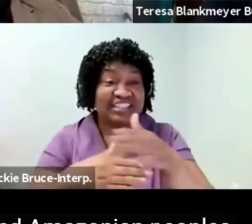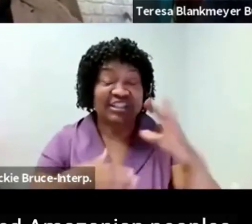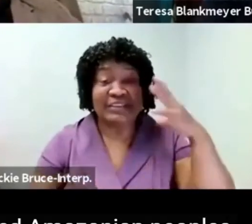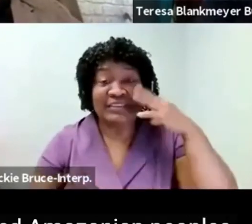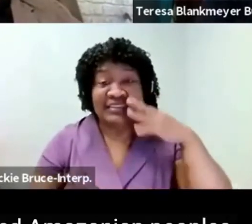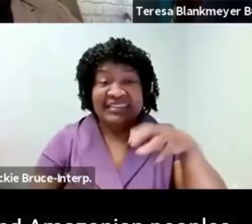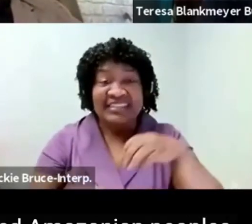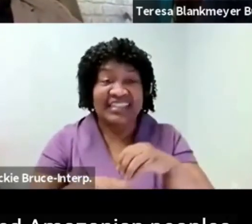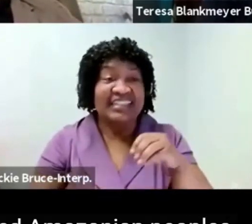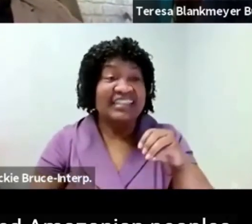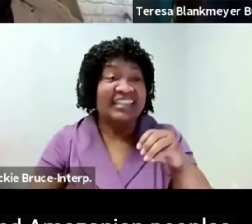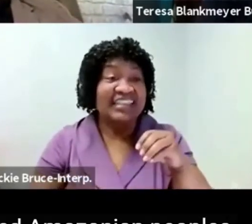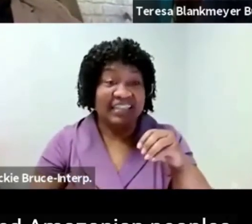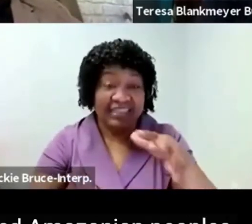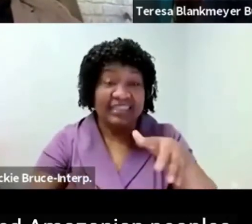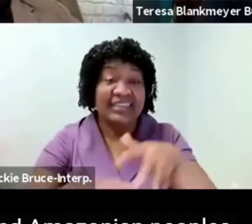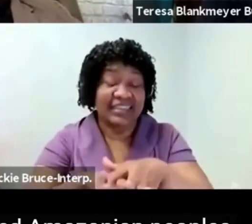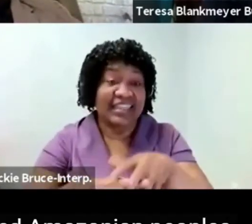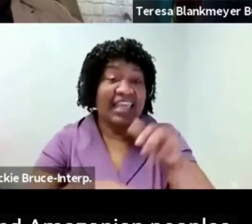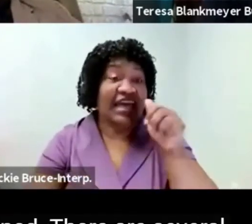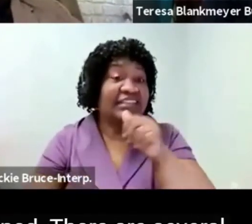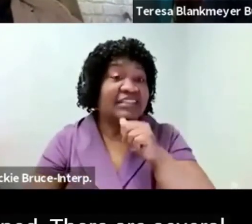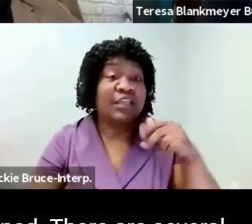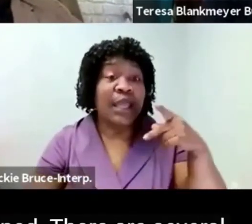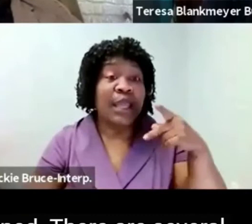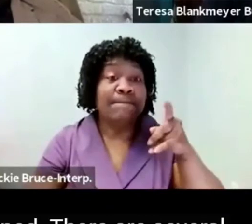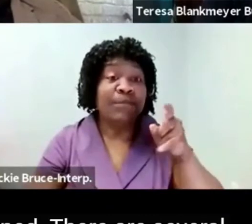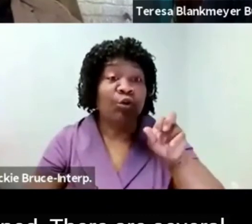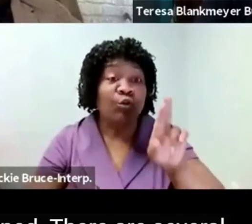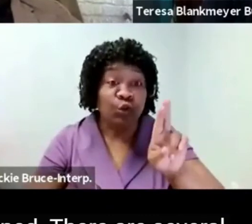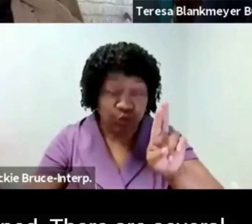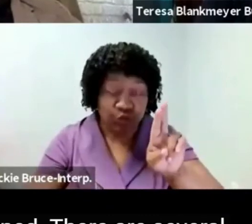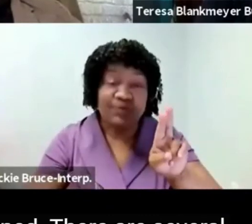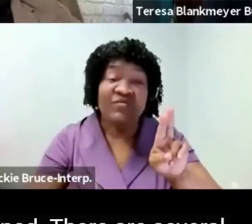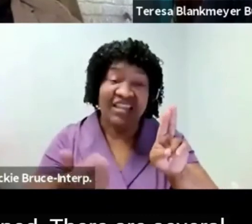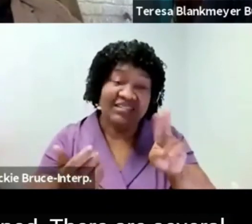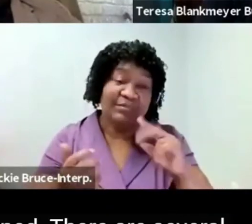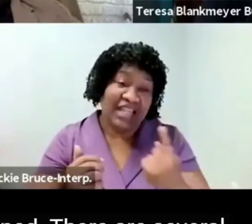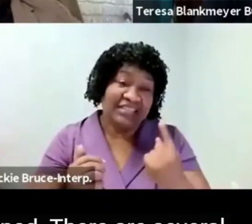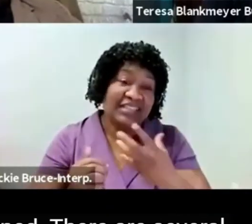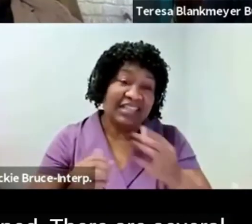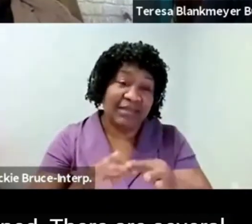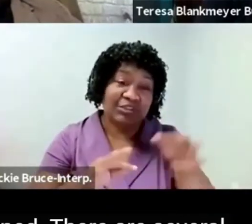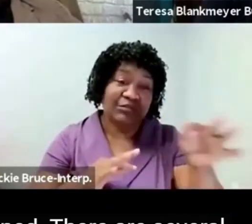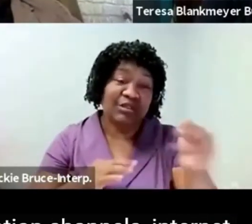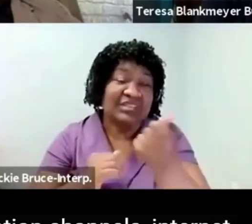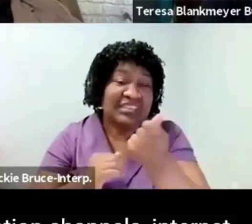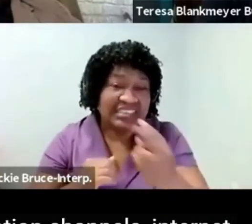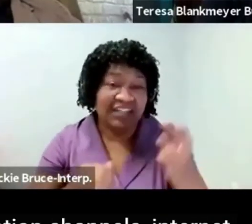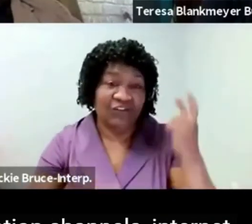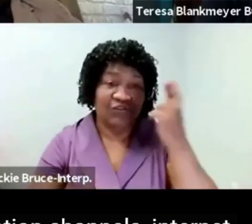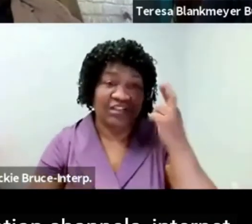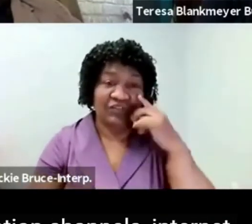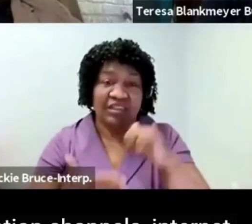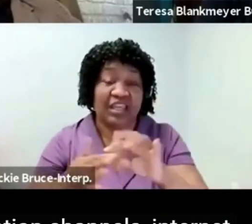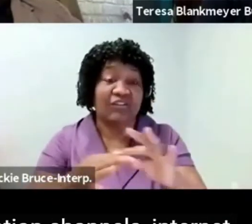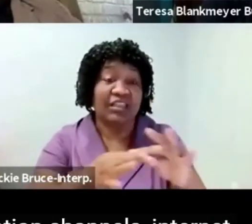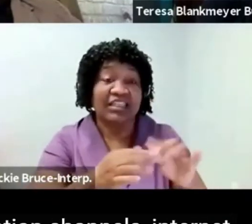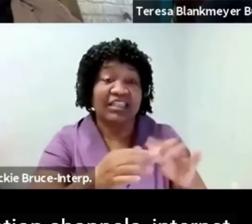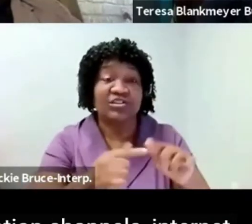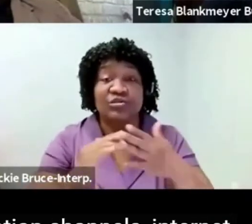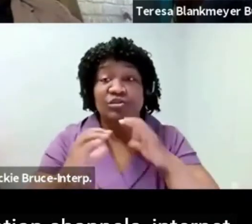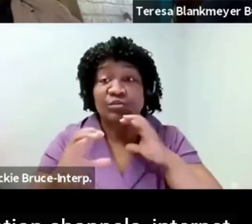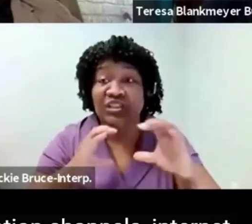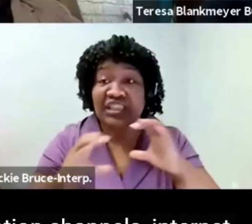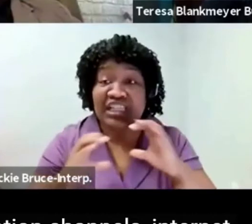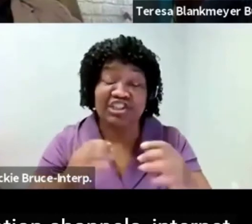in the Andean and Amazonian peoples of Peru has been isolated and postponed. There are several factors for this related to